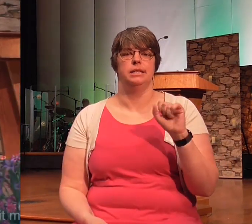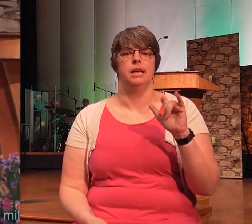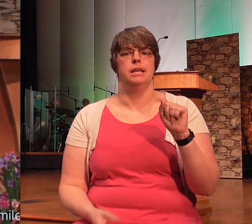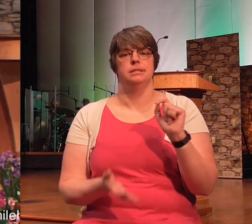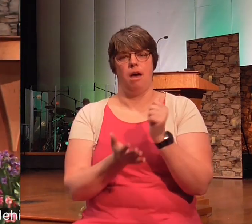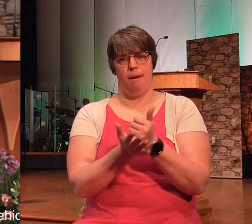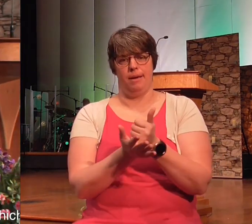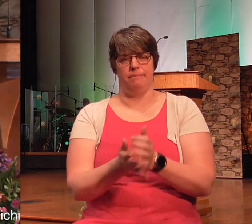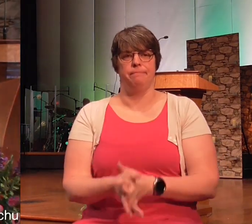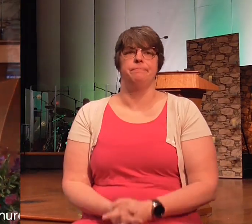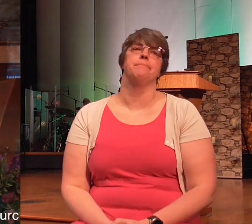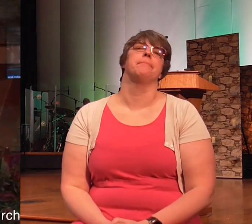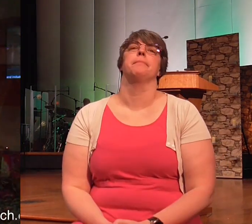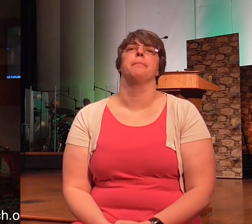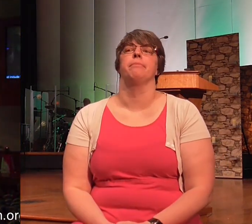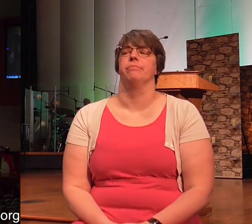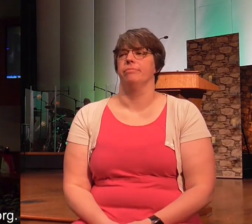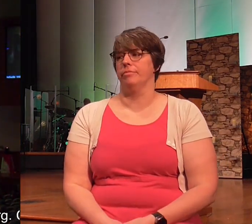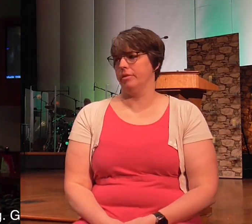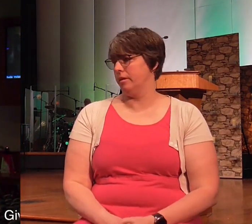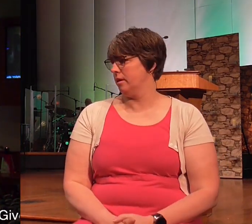is.